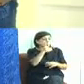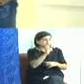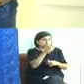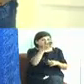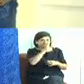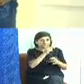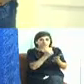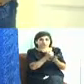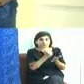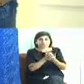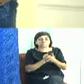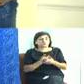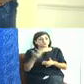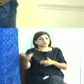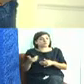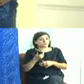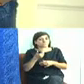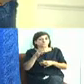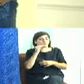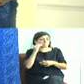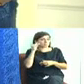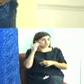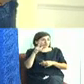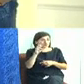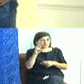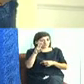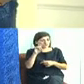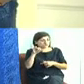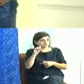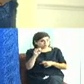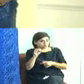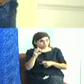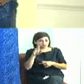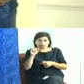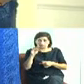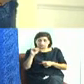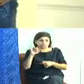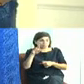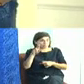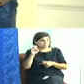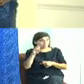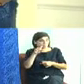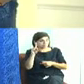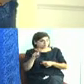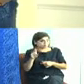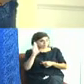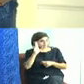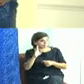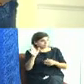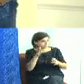Thanks be to God. Amen. Amen. Will you welcome home Luis Ramirez as he comes to give his gift and song?